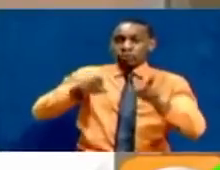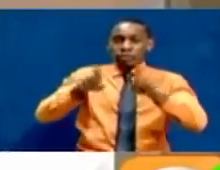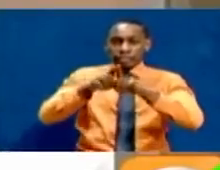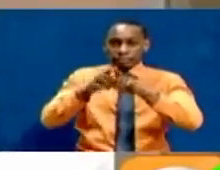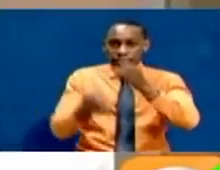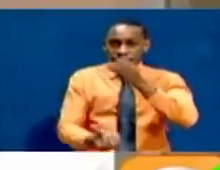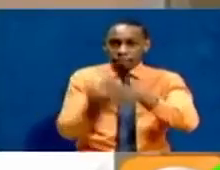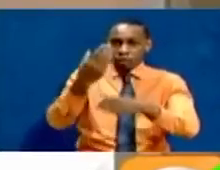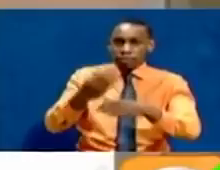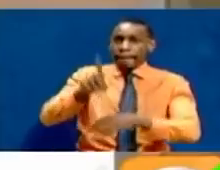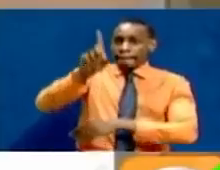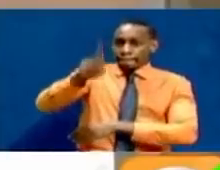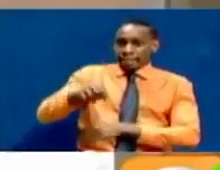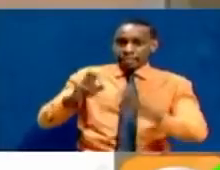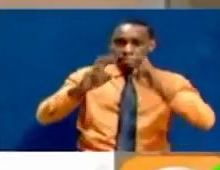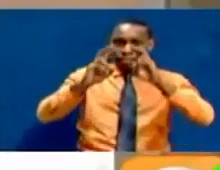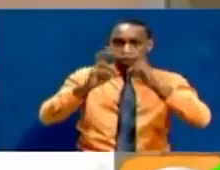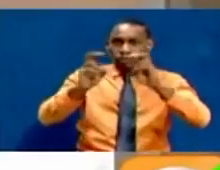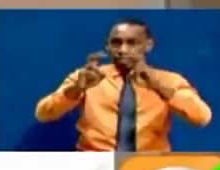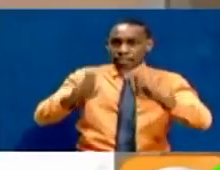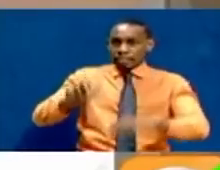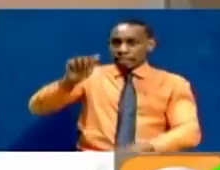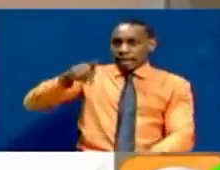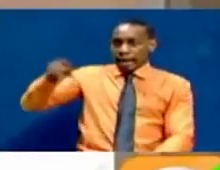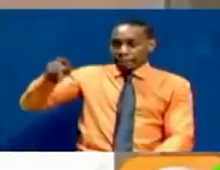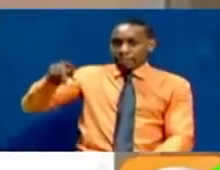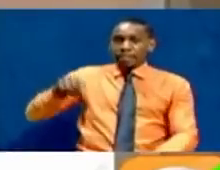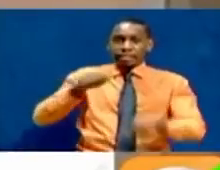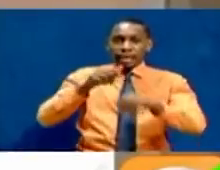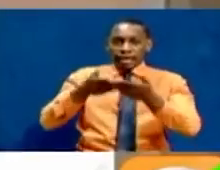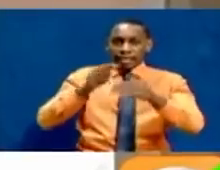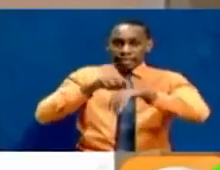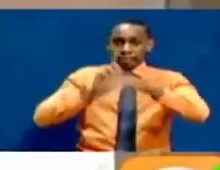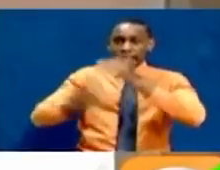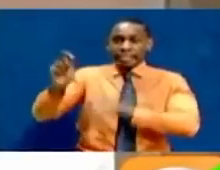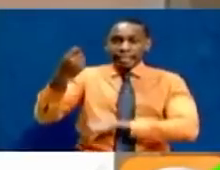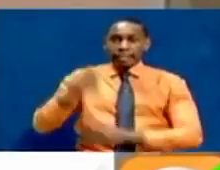and install a mandatory contact tracing application while in the country.